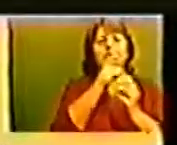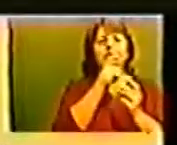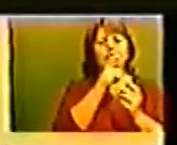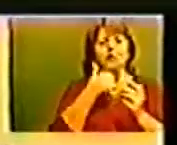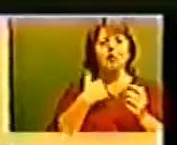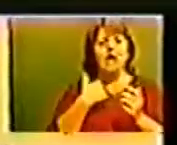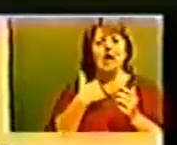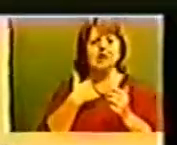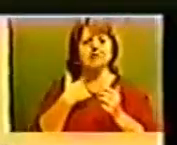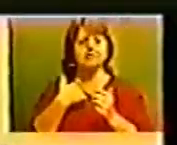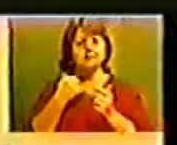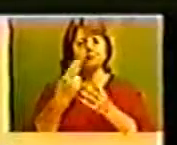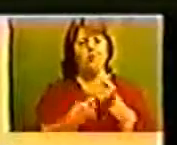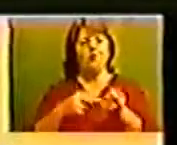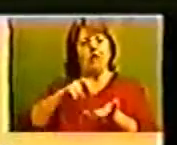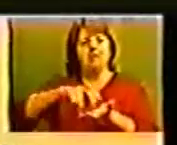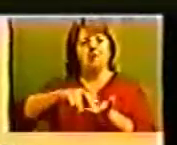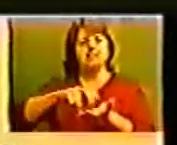demonstrates